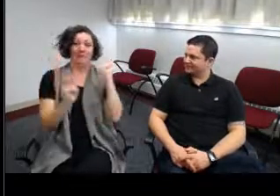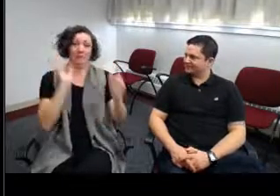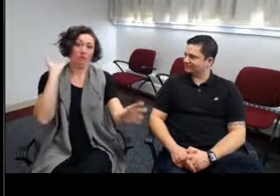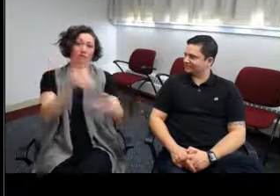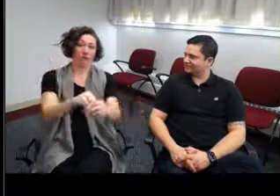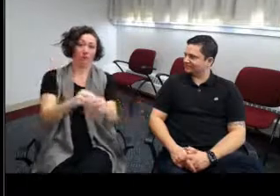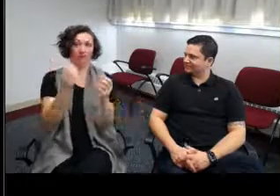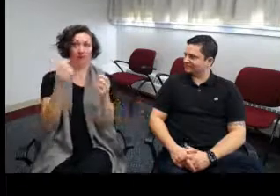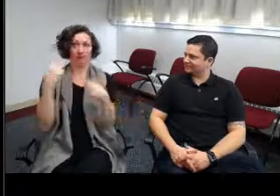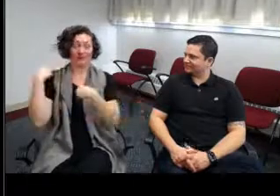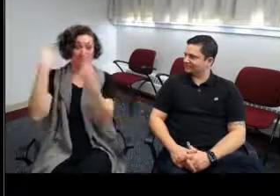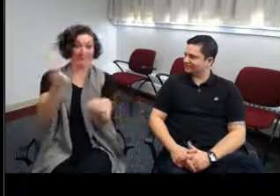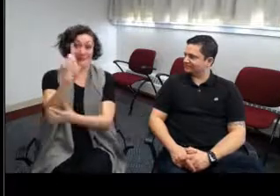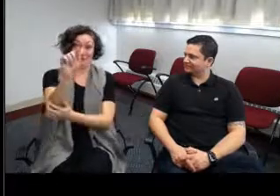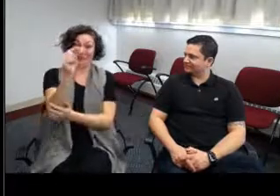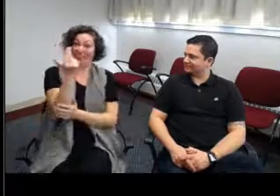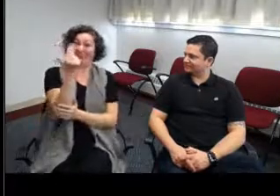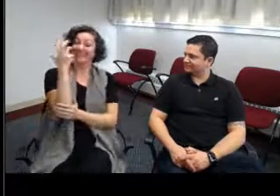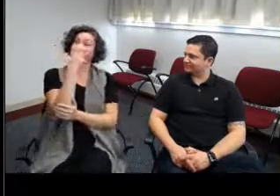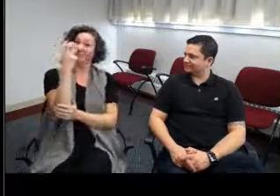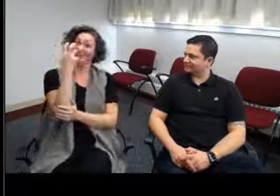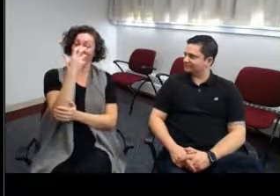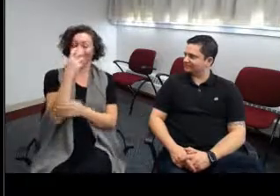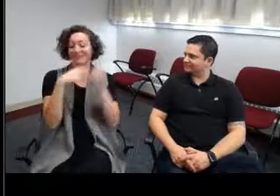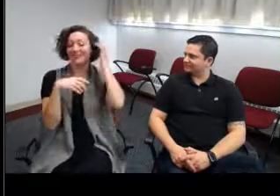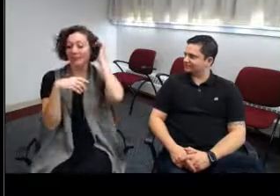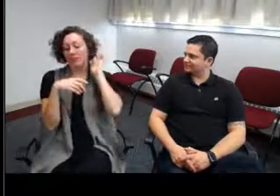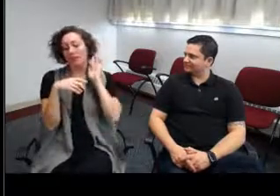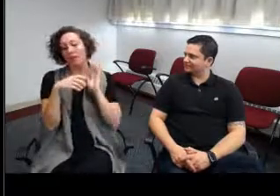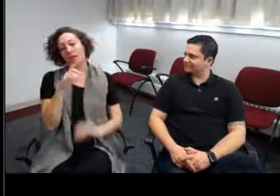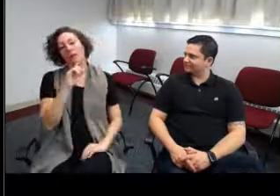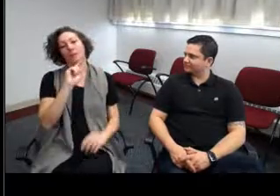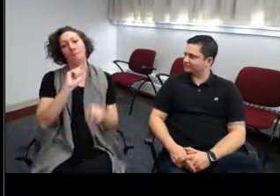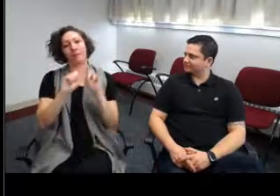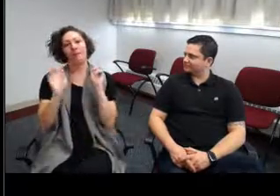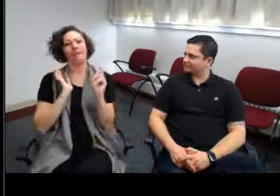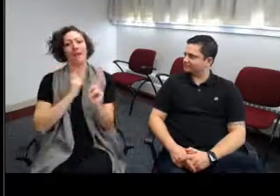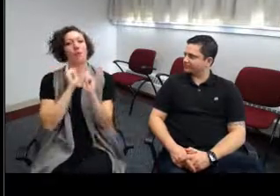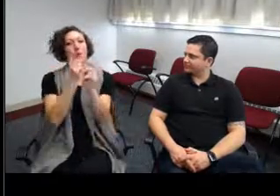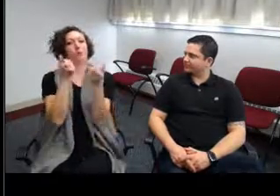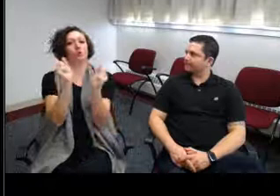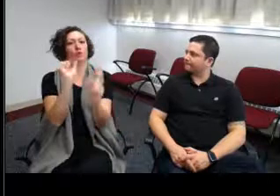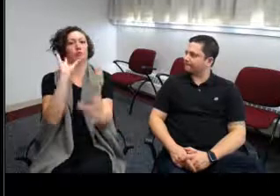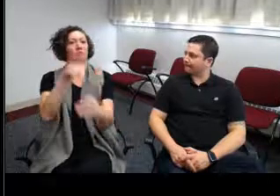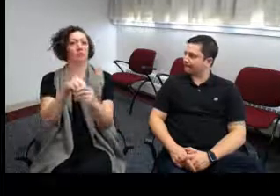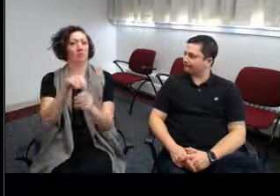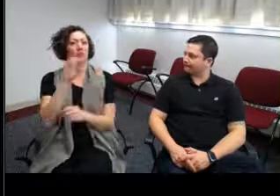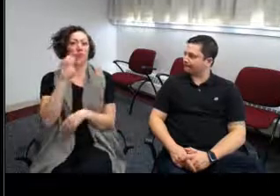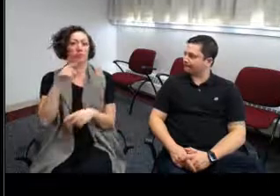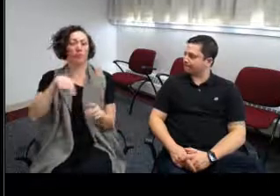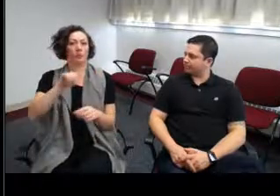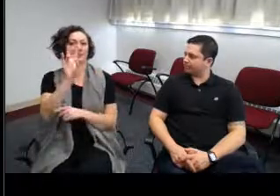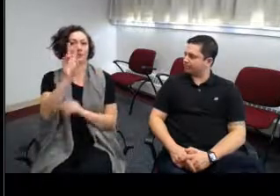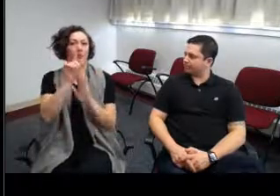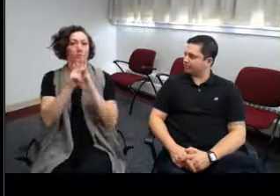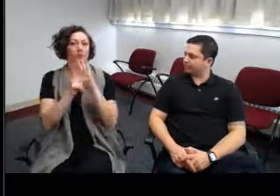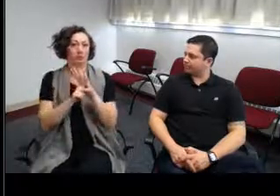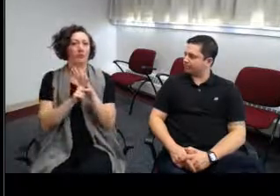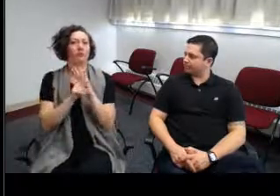took a village to get going, and you know, it's been since 2013, so it's really been a great